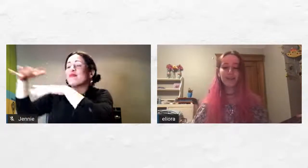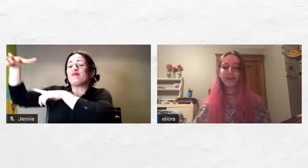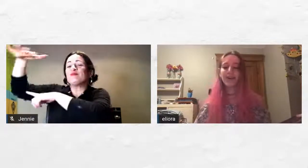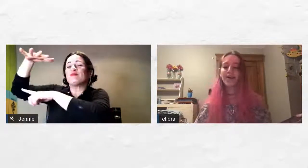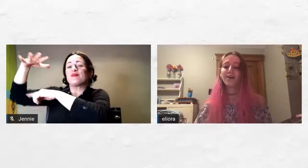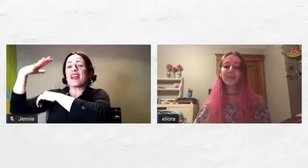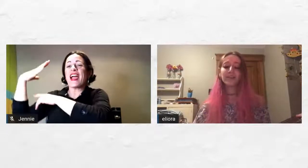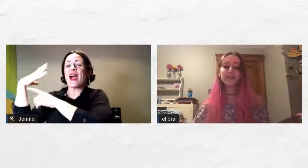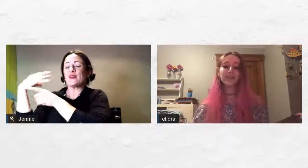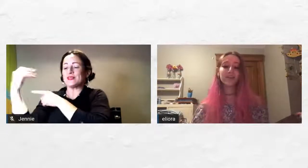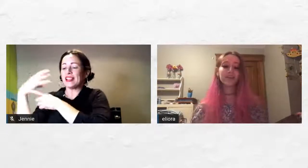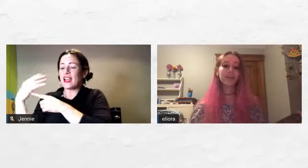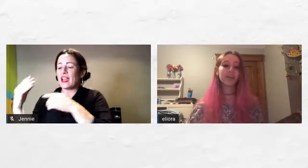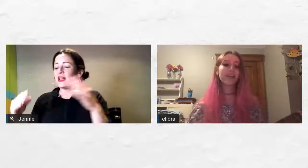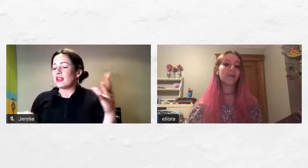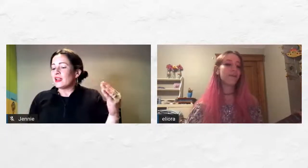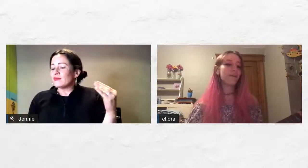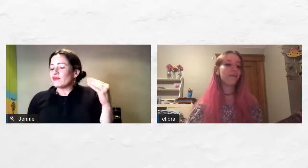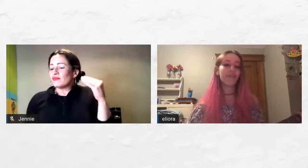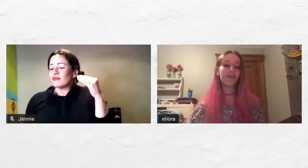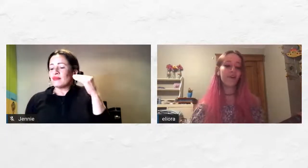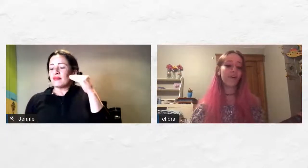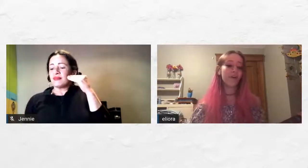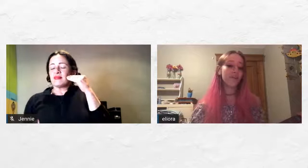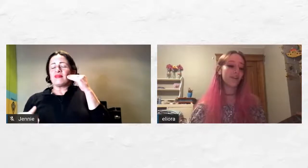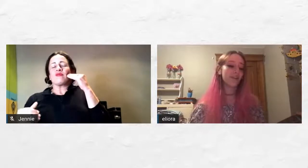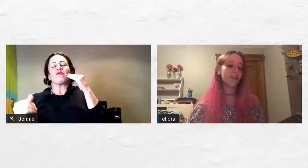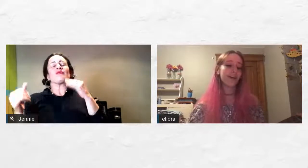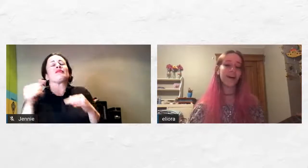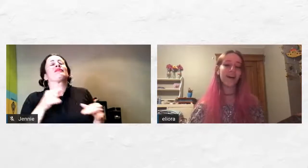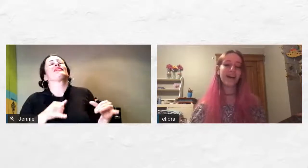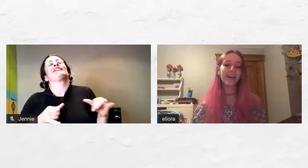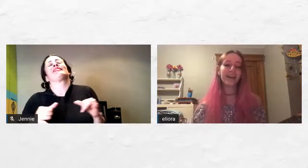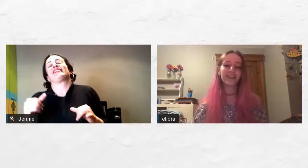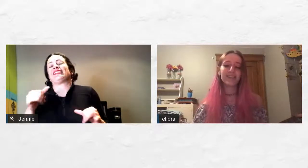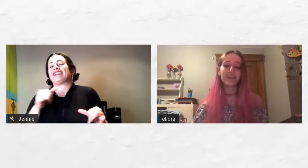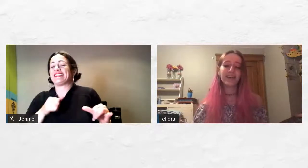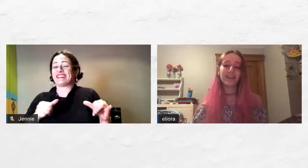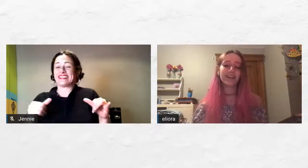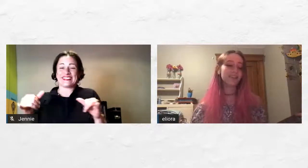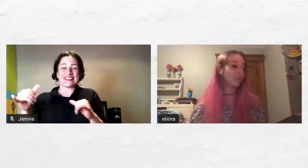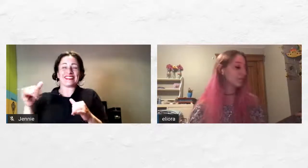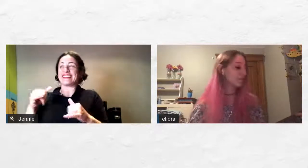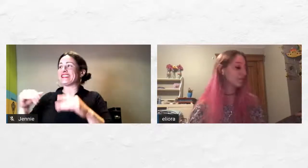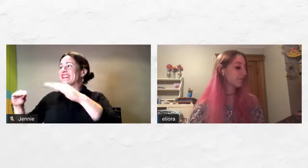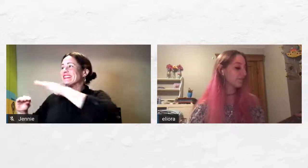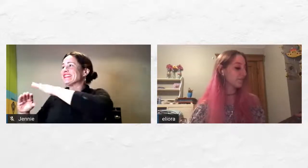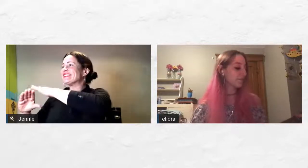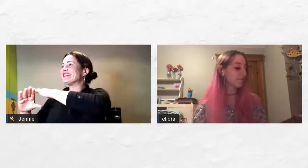Kiss me on the cheek before the night is done.